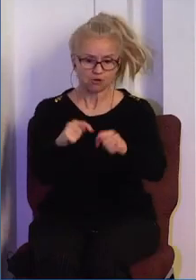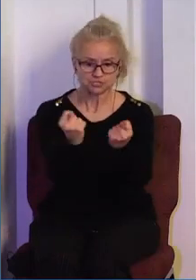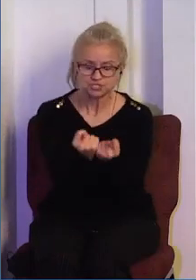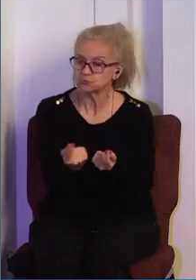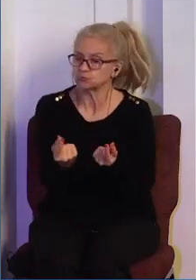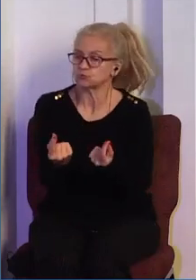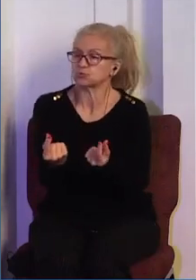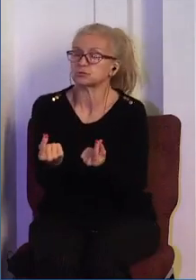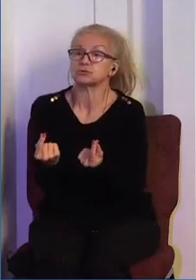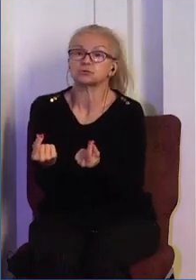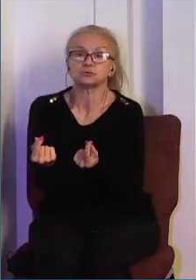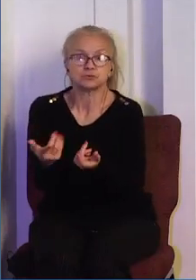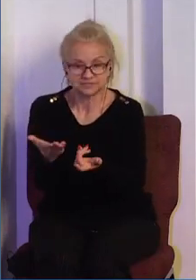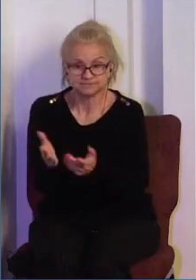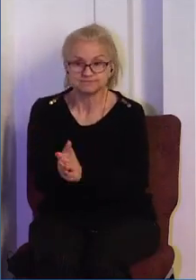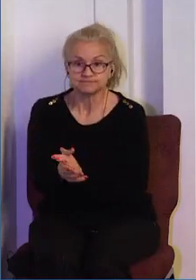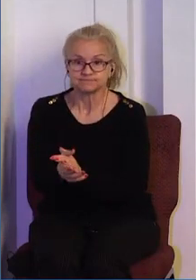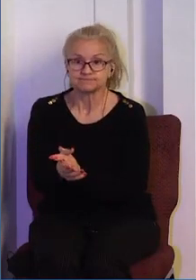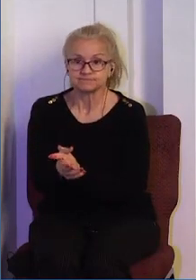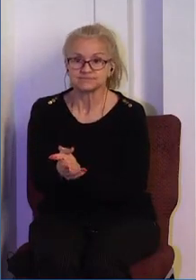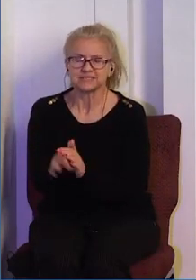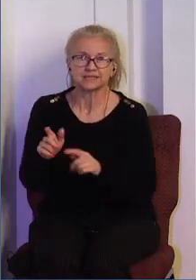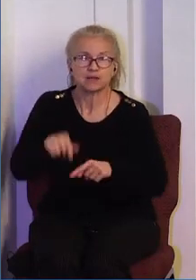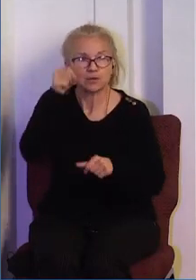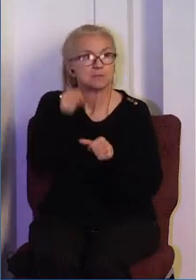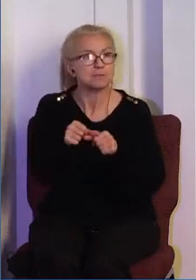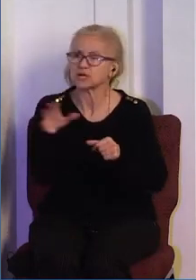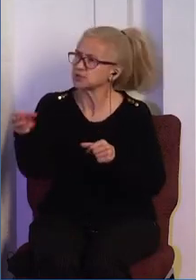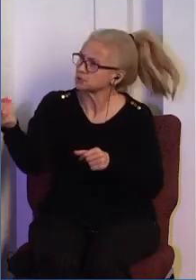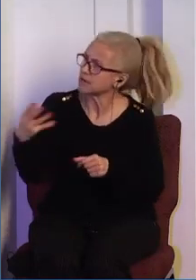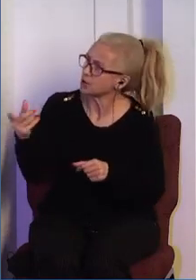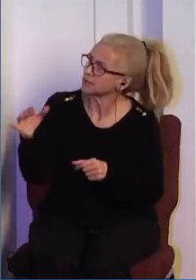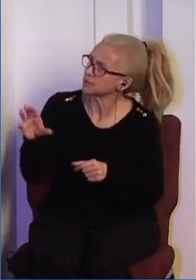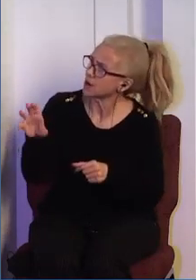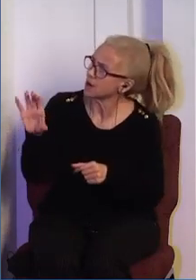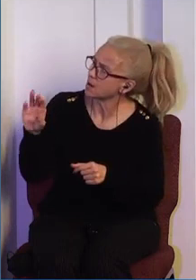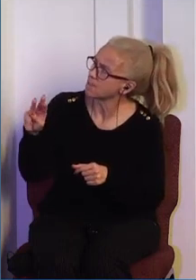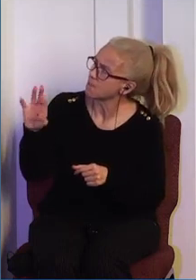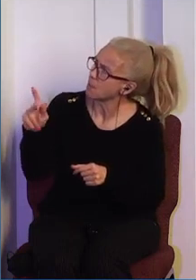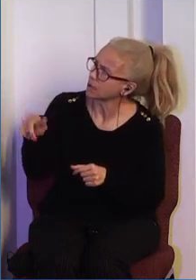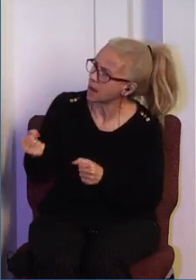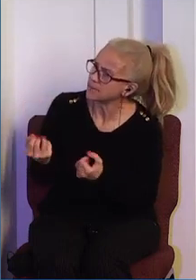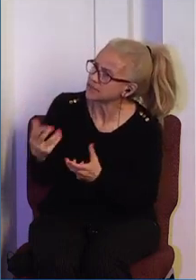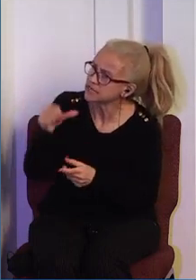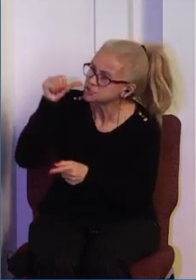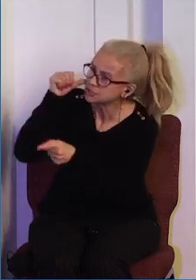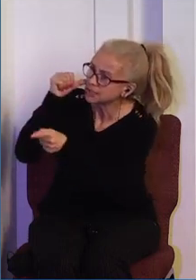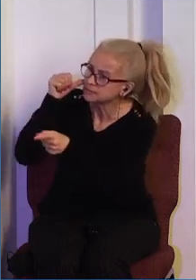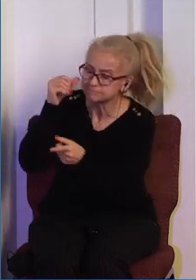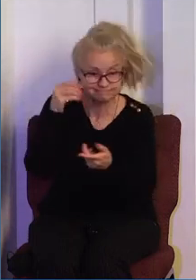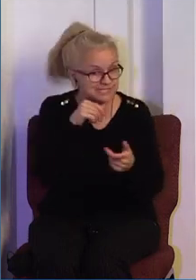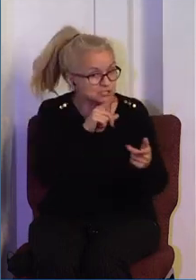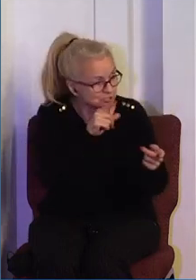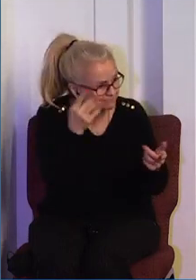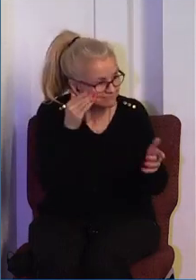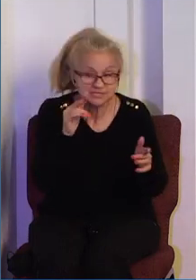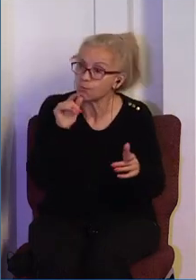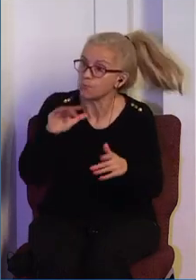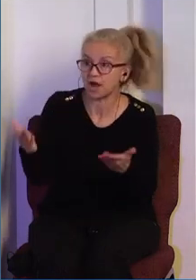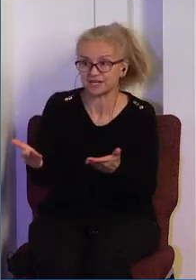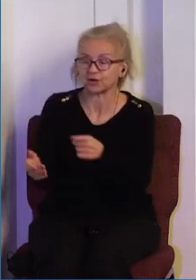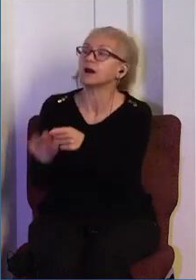doing. I can't remember. Can you tell me, Mark, how many we had yesterday? How many families? He wasn't